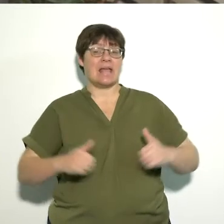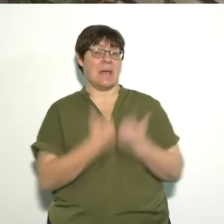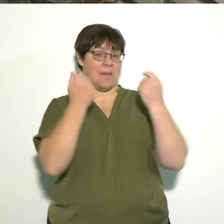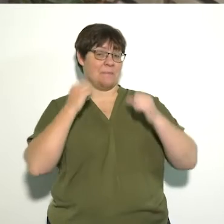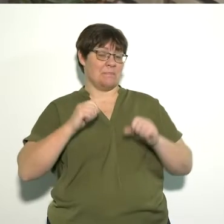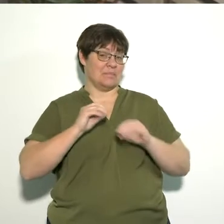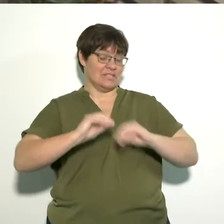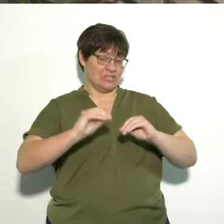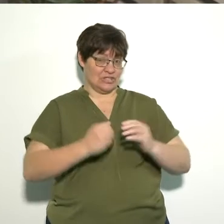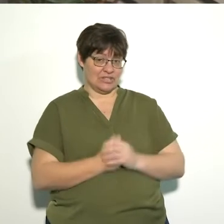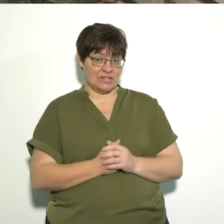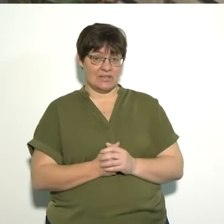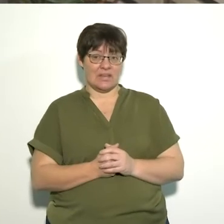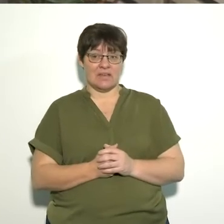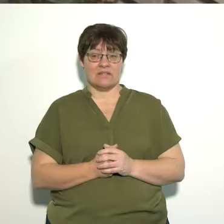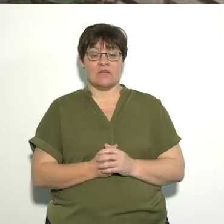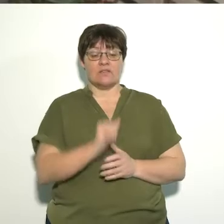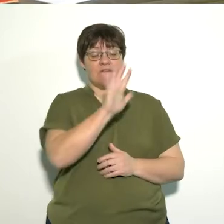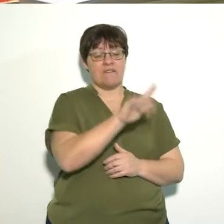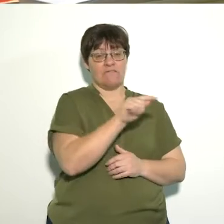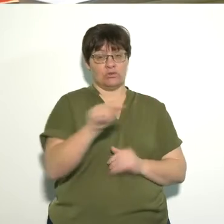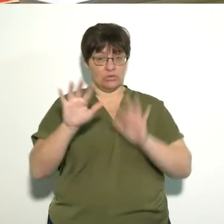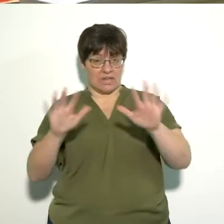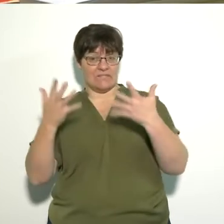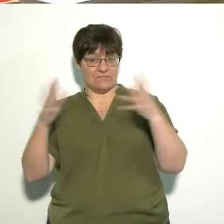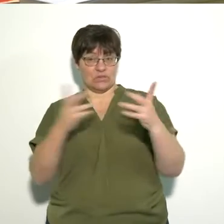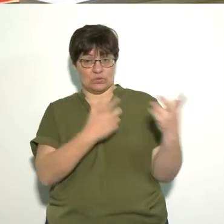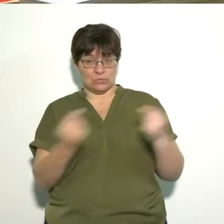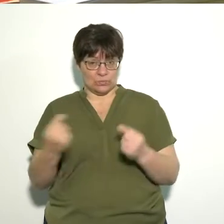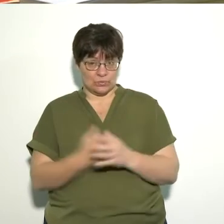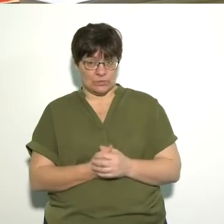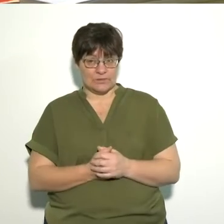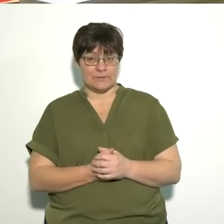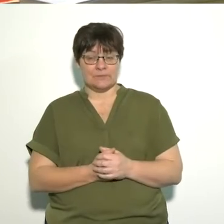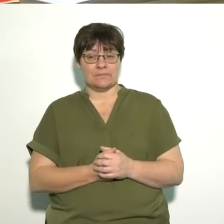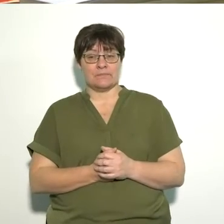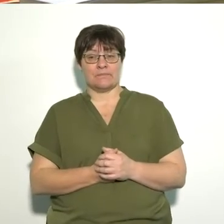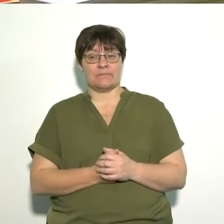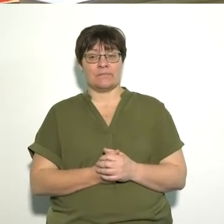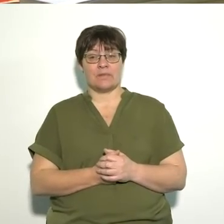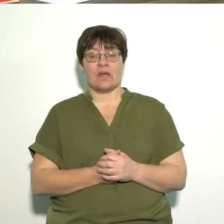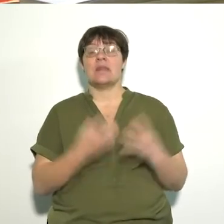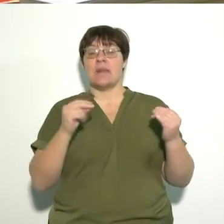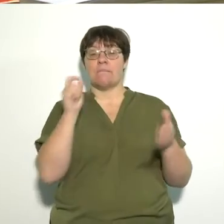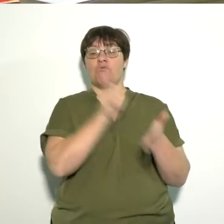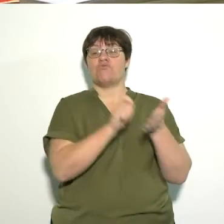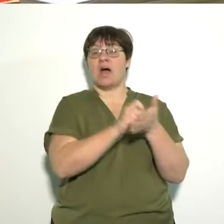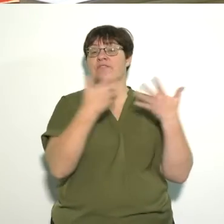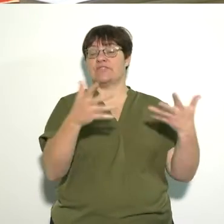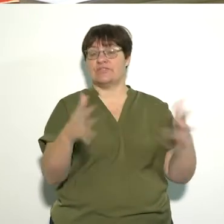game. So what I've done is I've done the numbers 5 to 10, and I've also written the